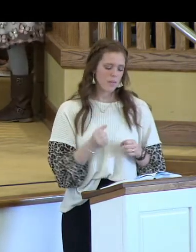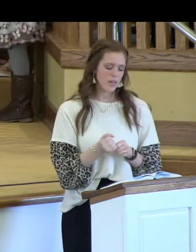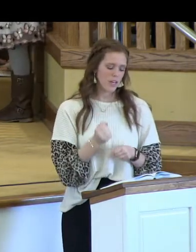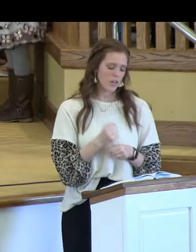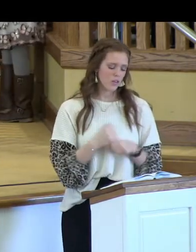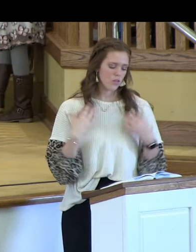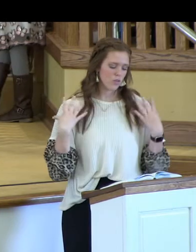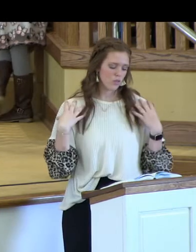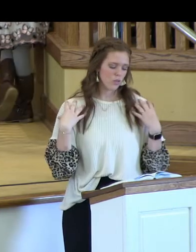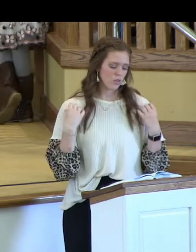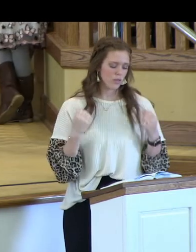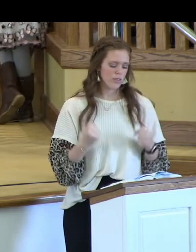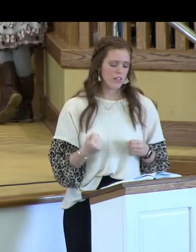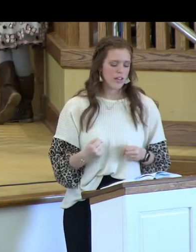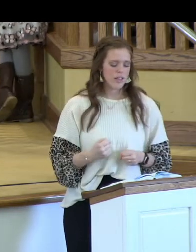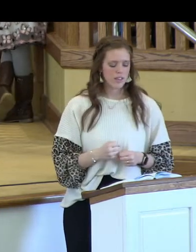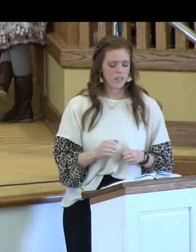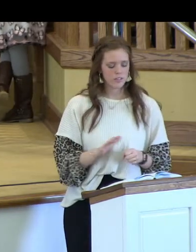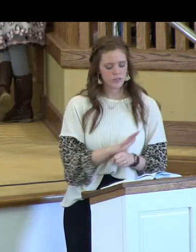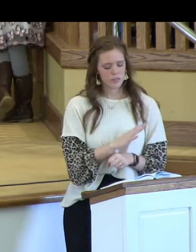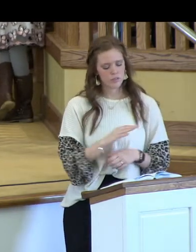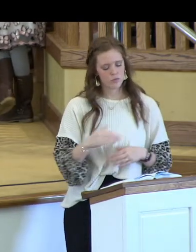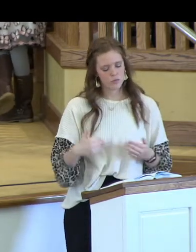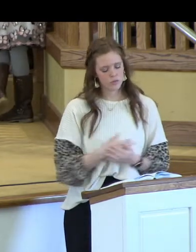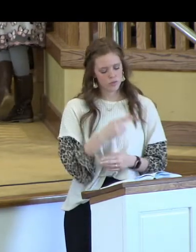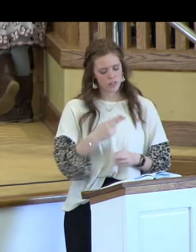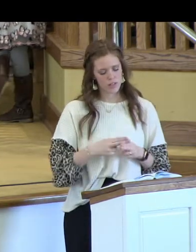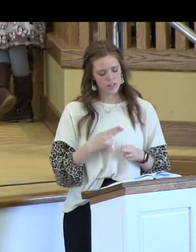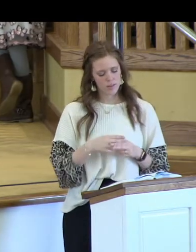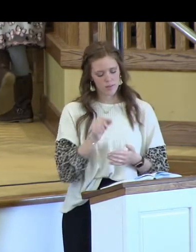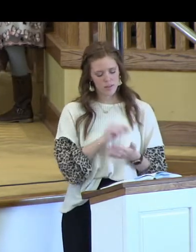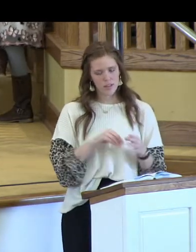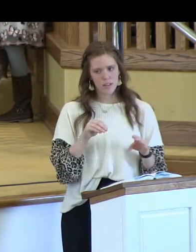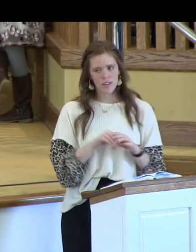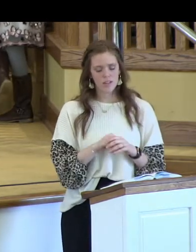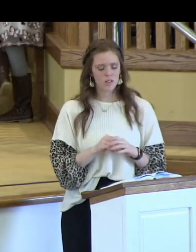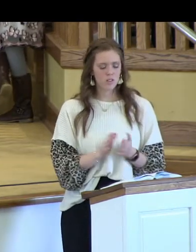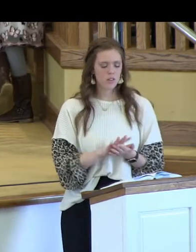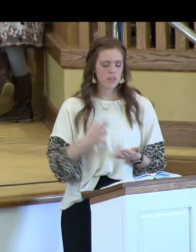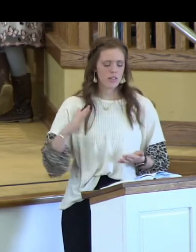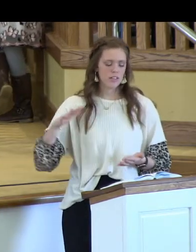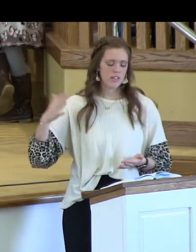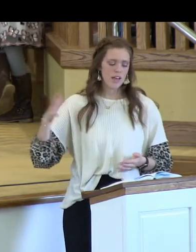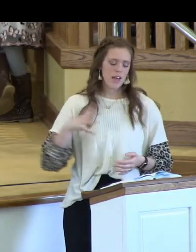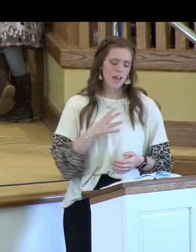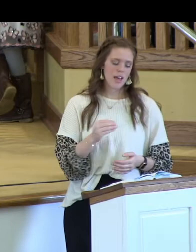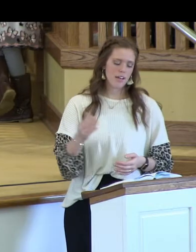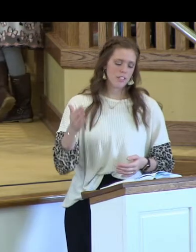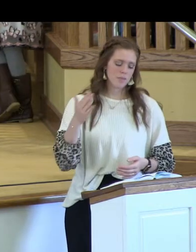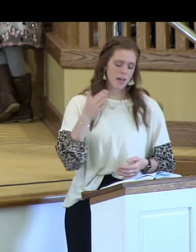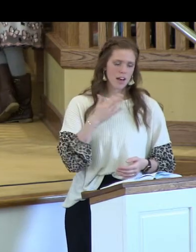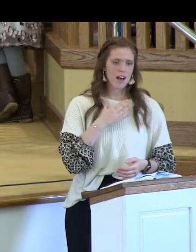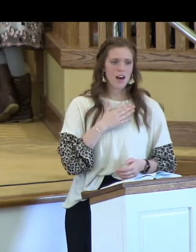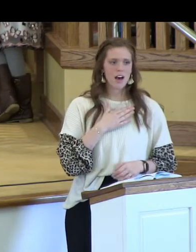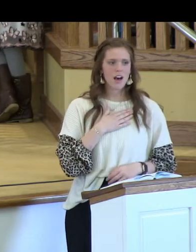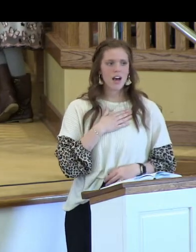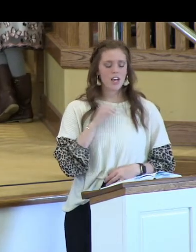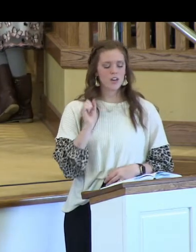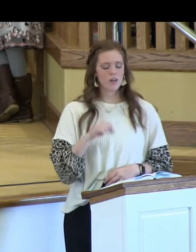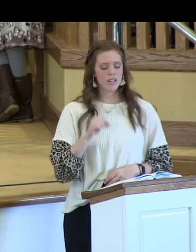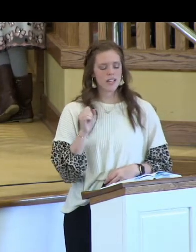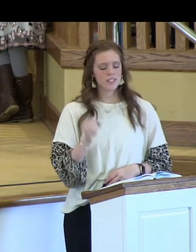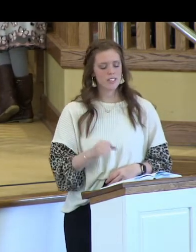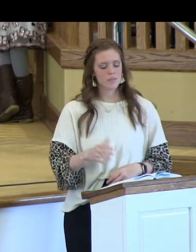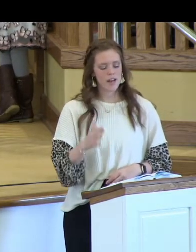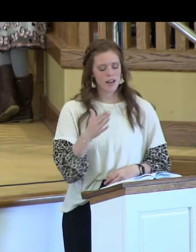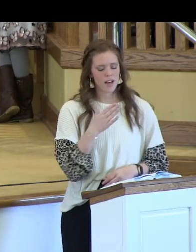am made whole. There's a new name written down in glory, and it's mine,